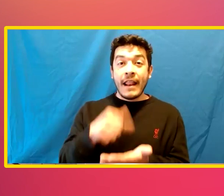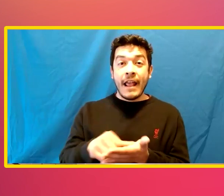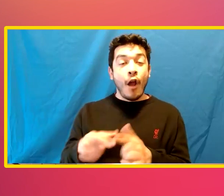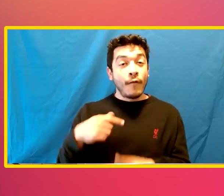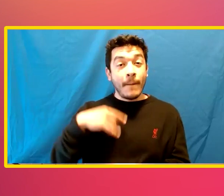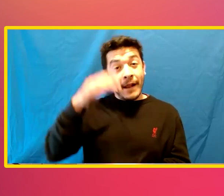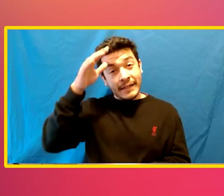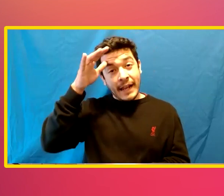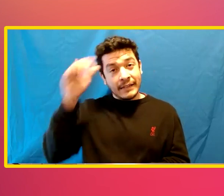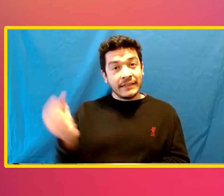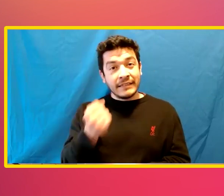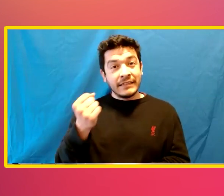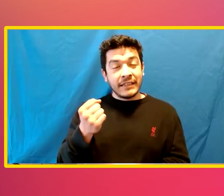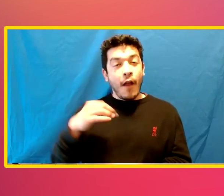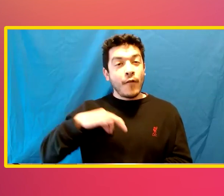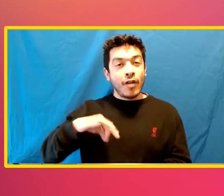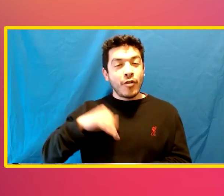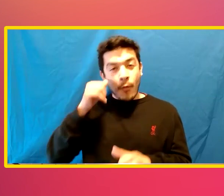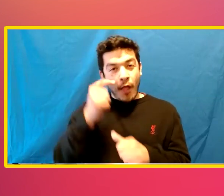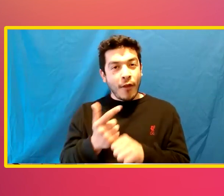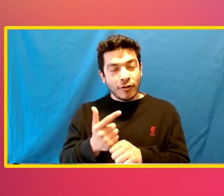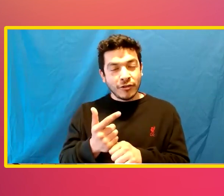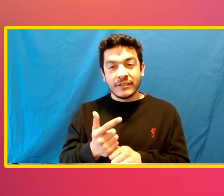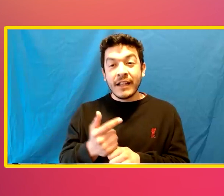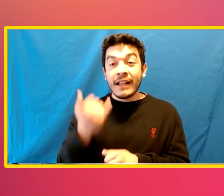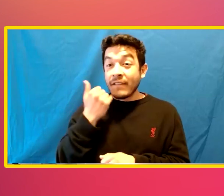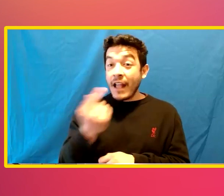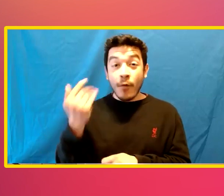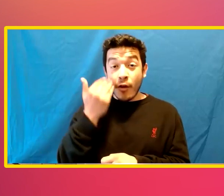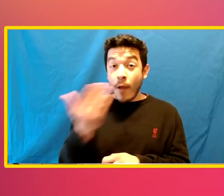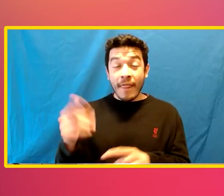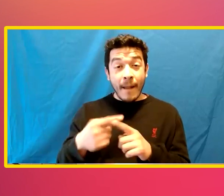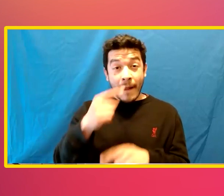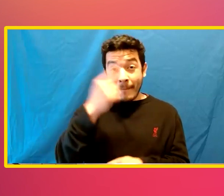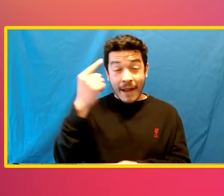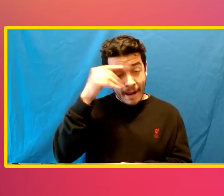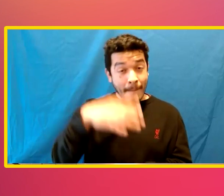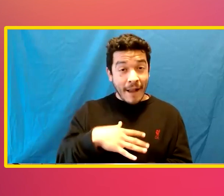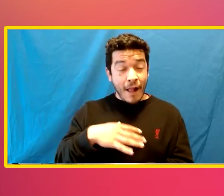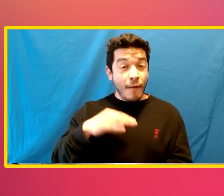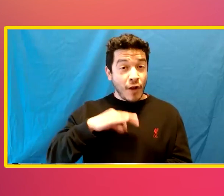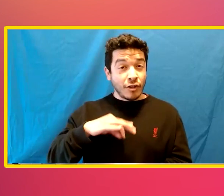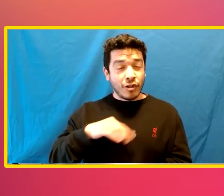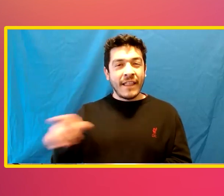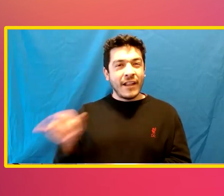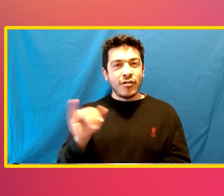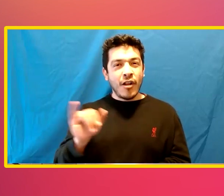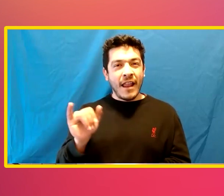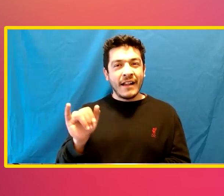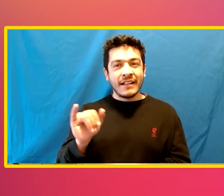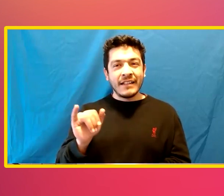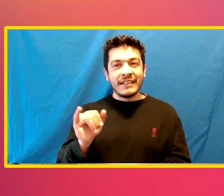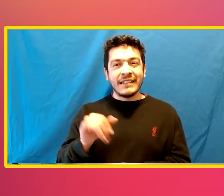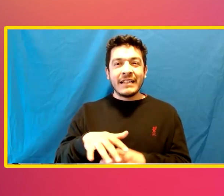from my dad's fraternity brothers. Now, if anybody knows anything about Black male fraternities, these are like bastions of